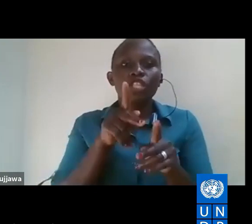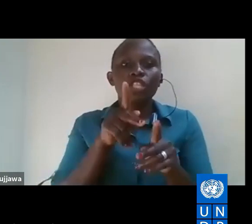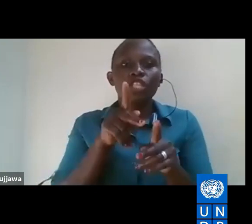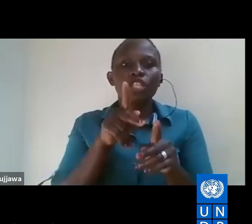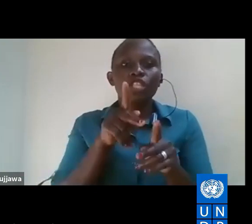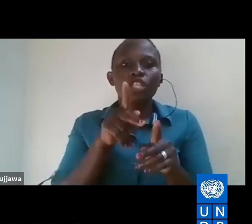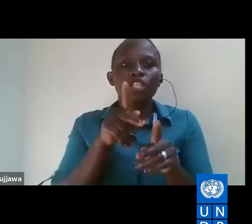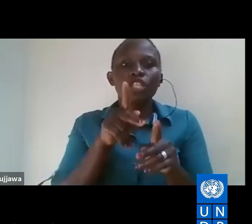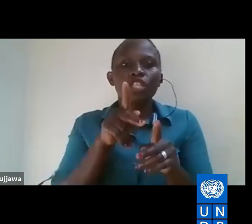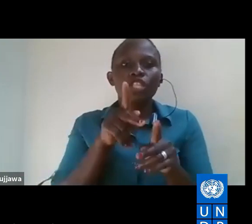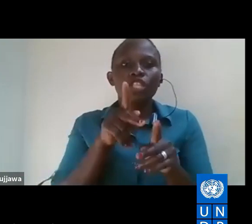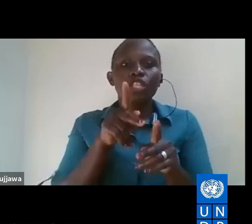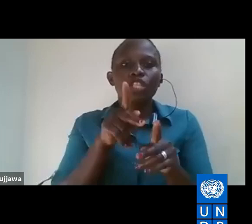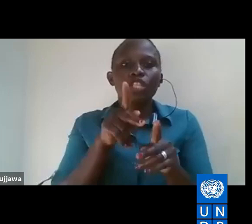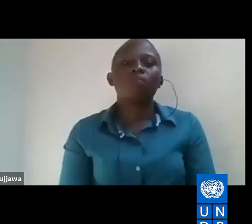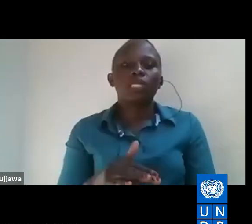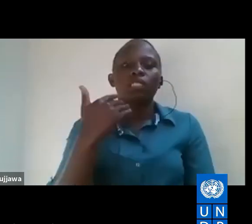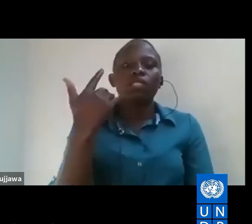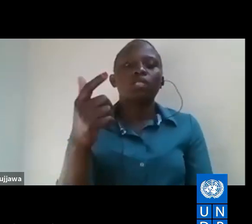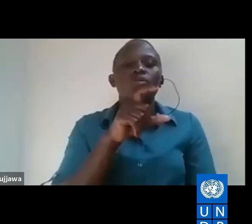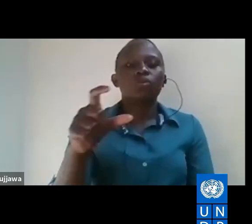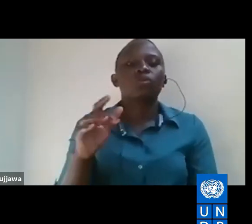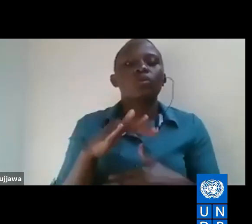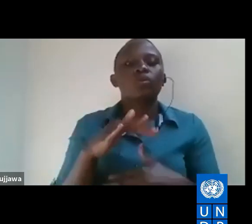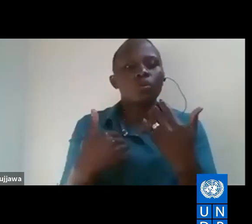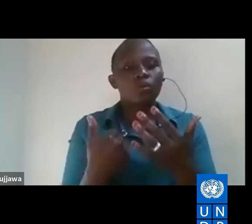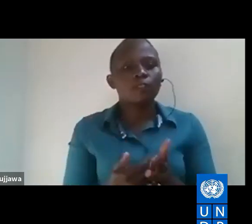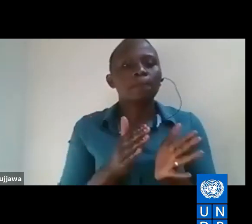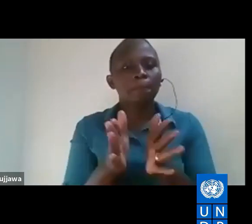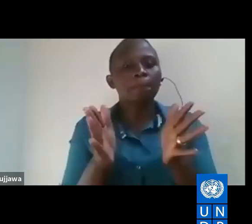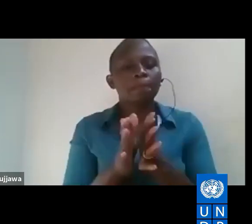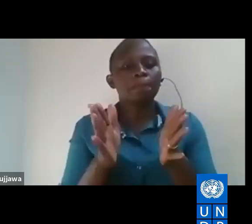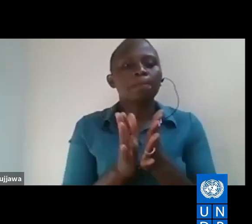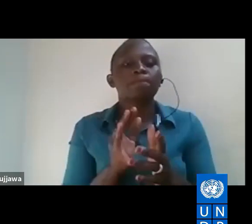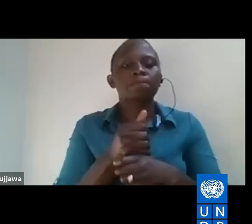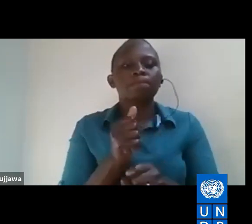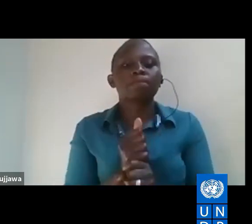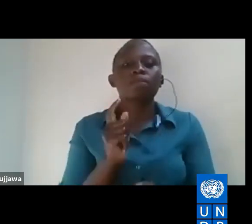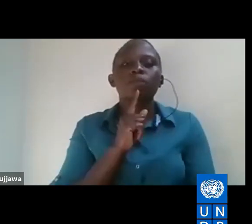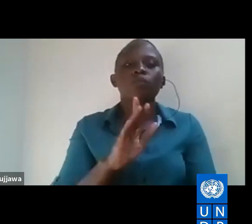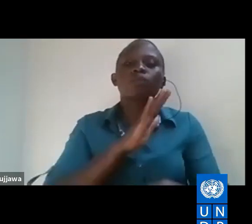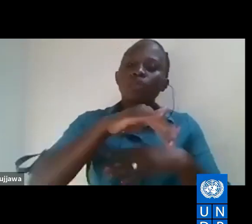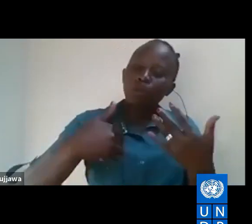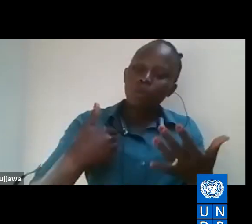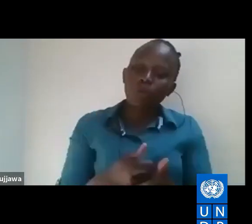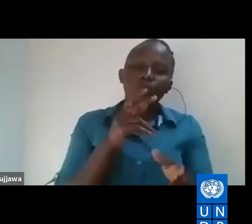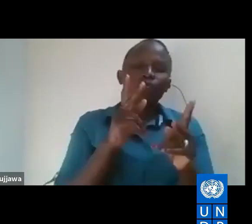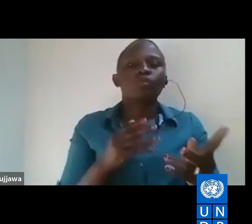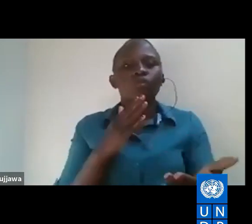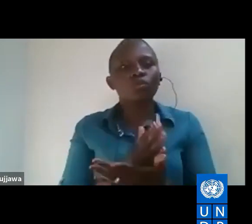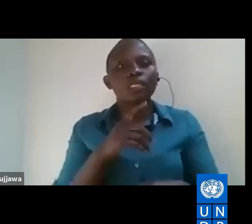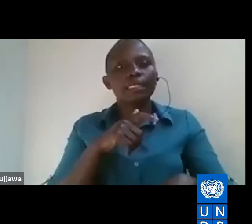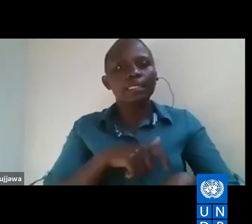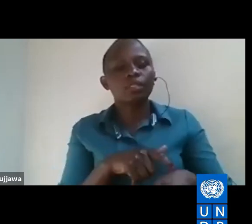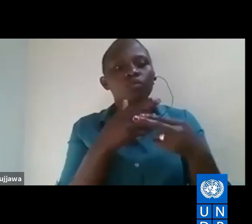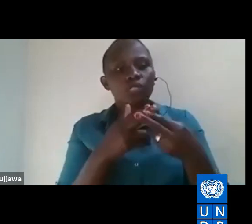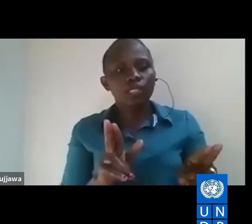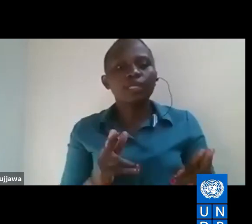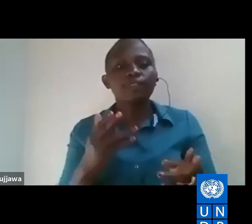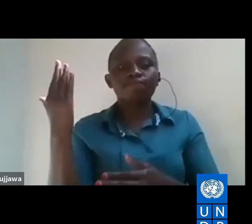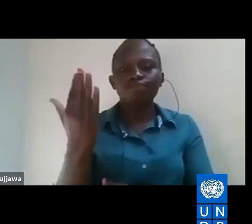info@nase.co.ug. But next week, the whole focus is really on this platform and making sure that all people are onboarded properly. So by the time we start the thematic sessions, sort of